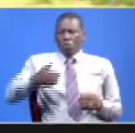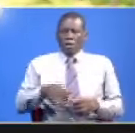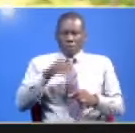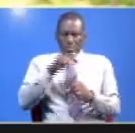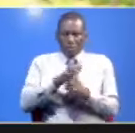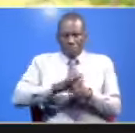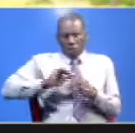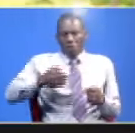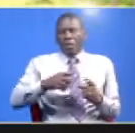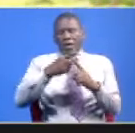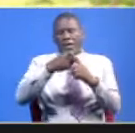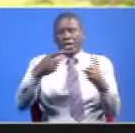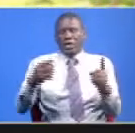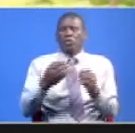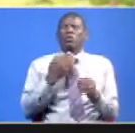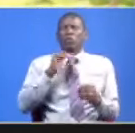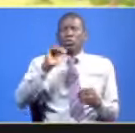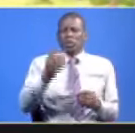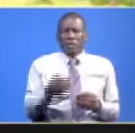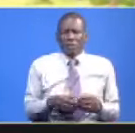scene.